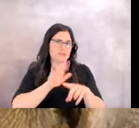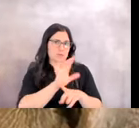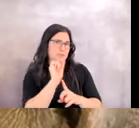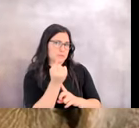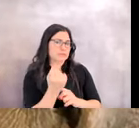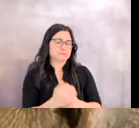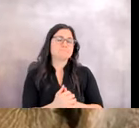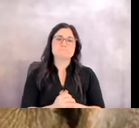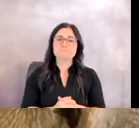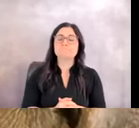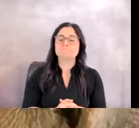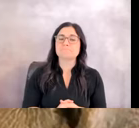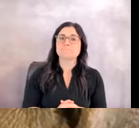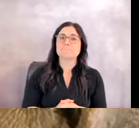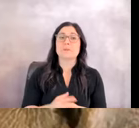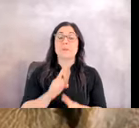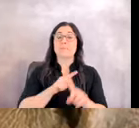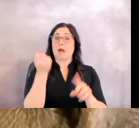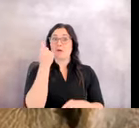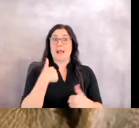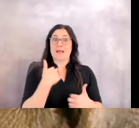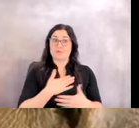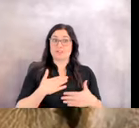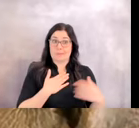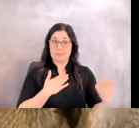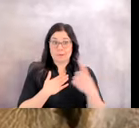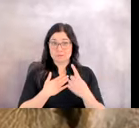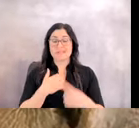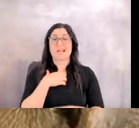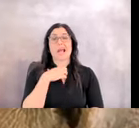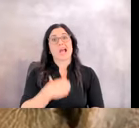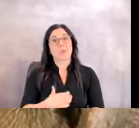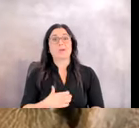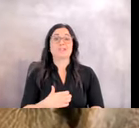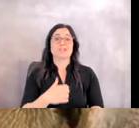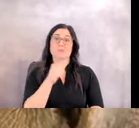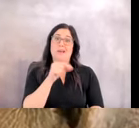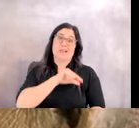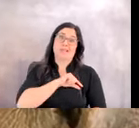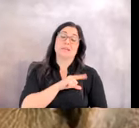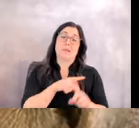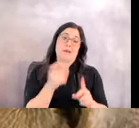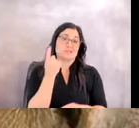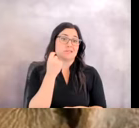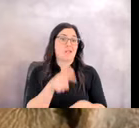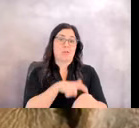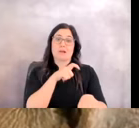situation. So I appreciate the bullet. I wish it wasn't true.